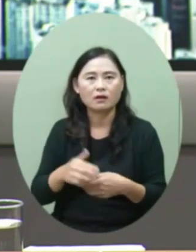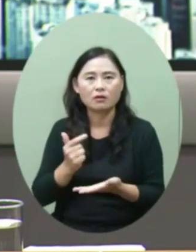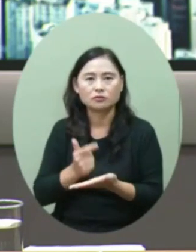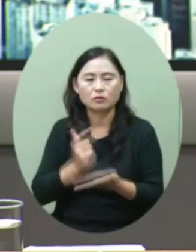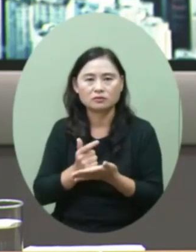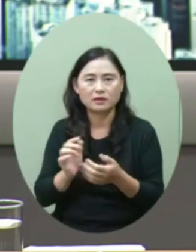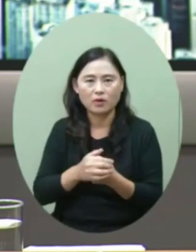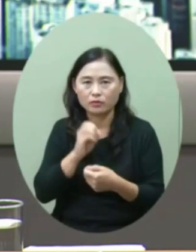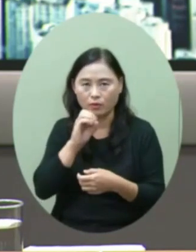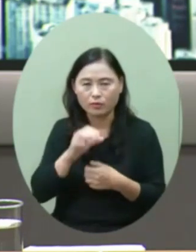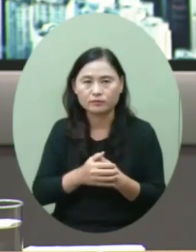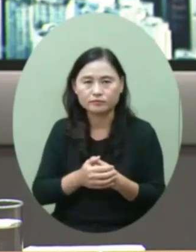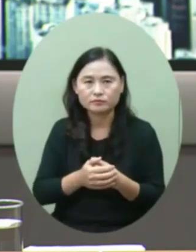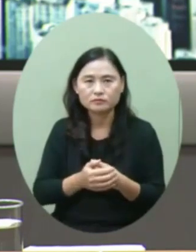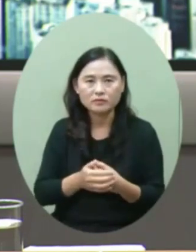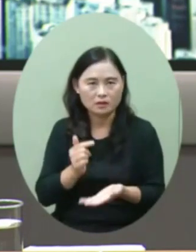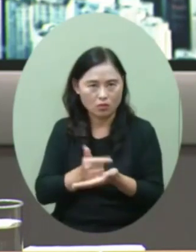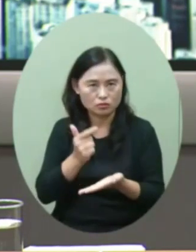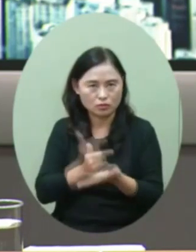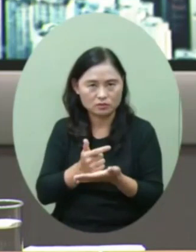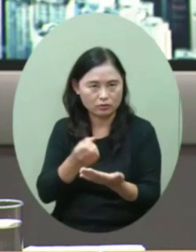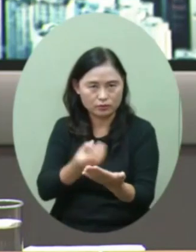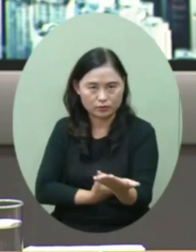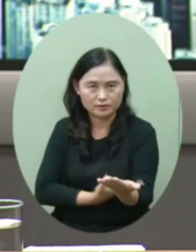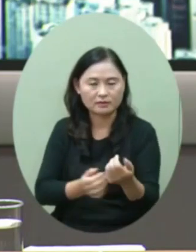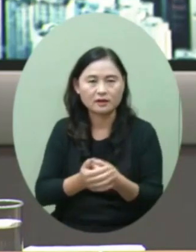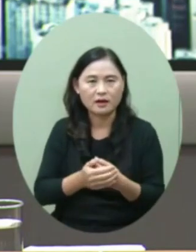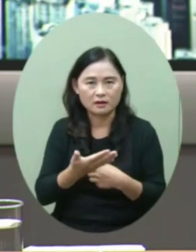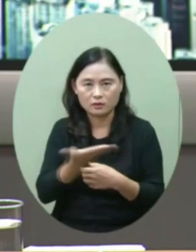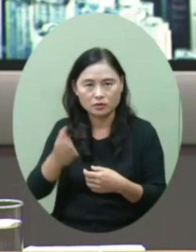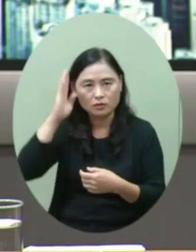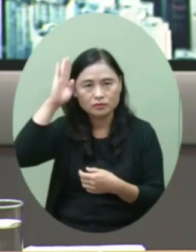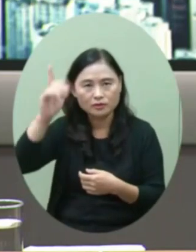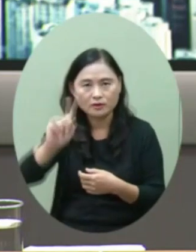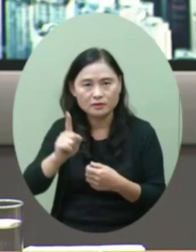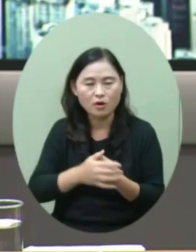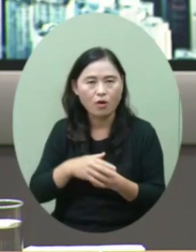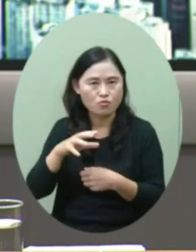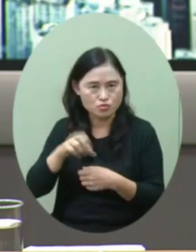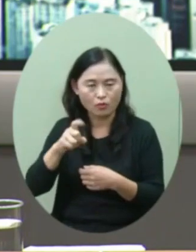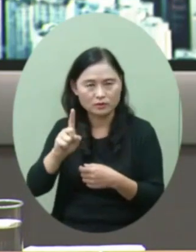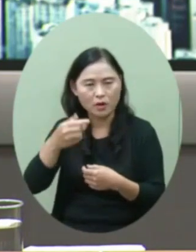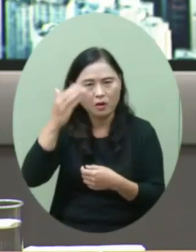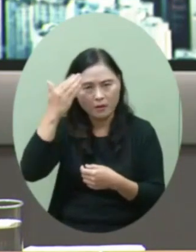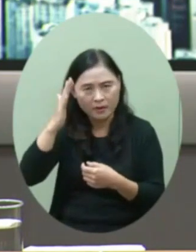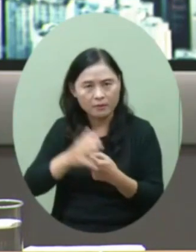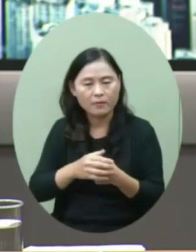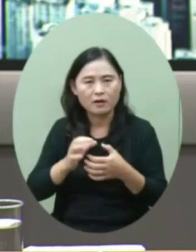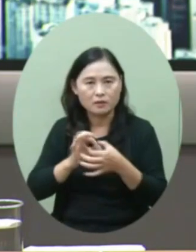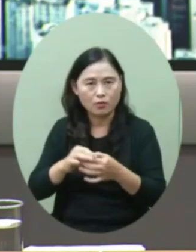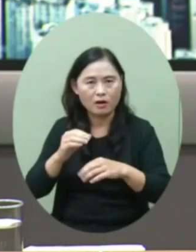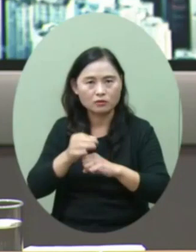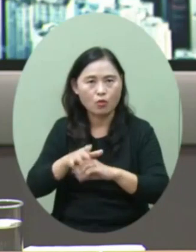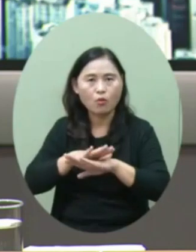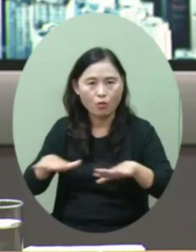3, 4, and 5, I will give you an overview, because they bring out important principles